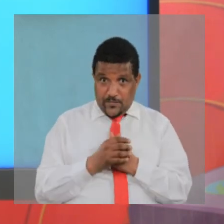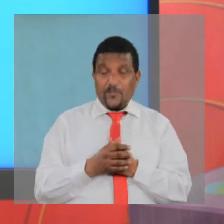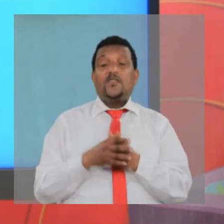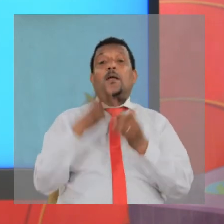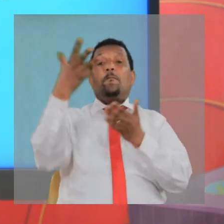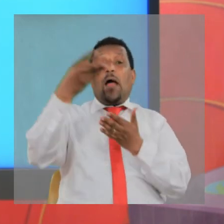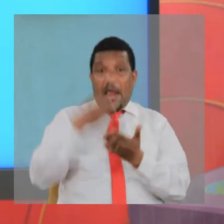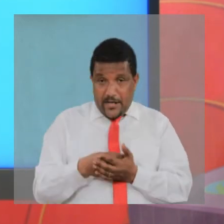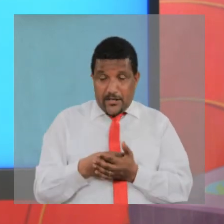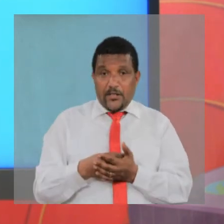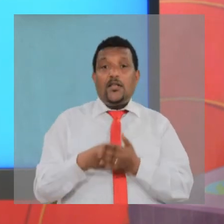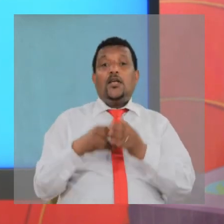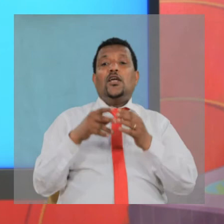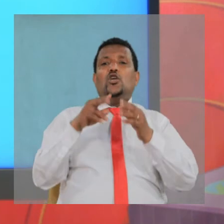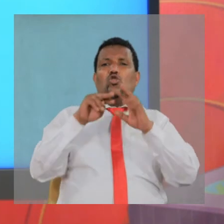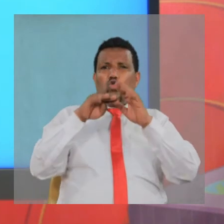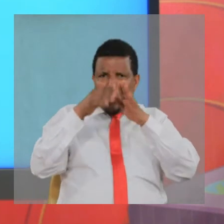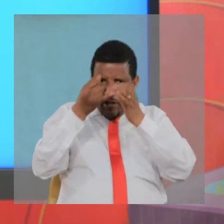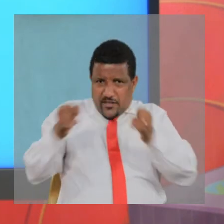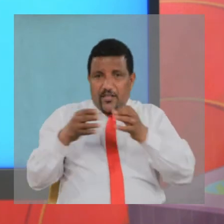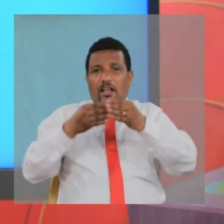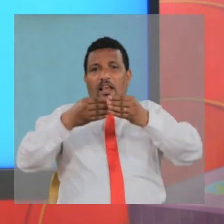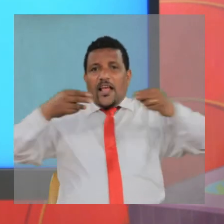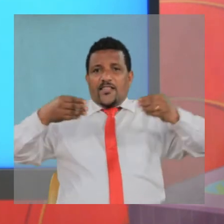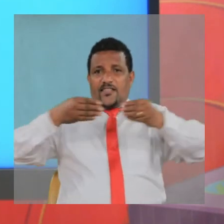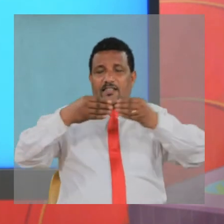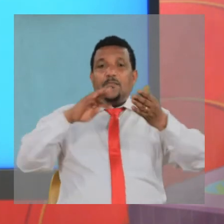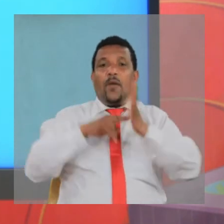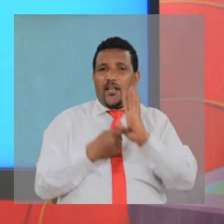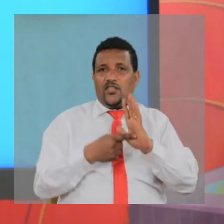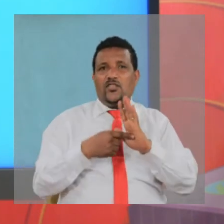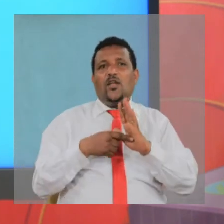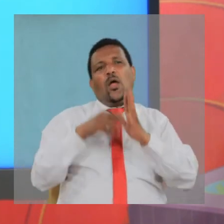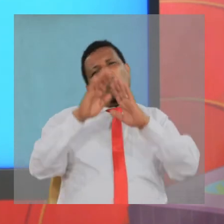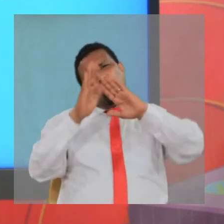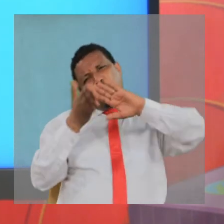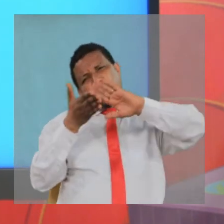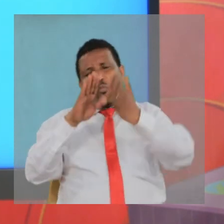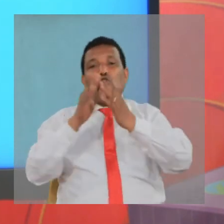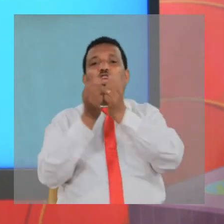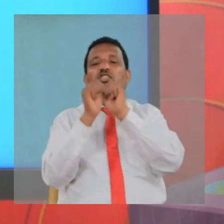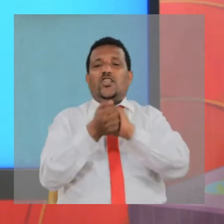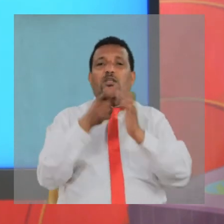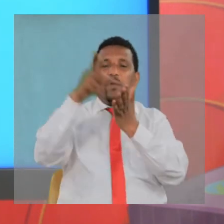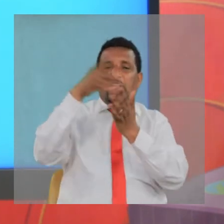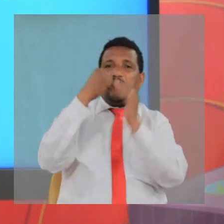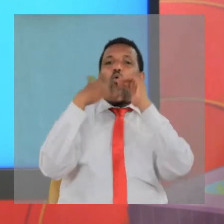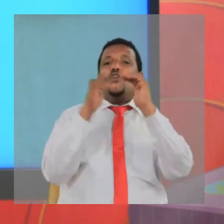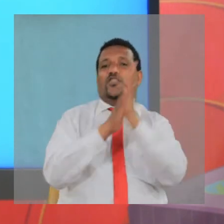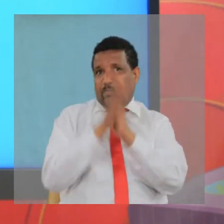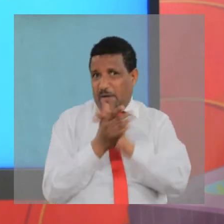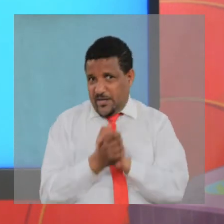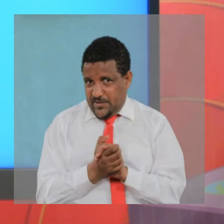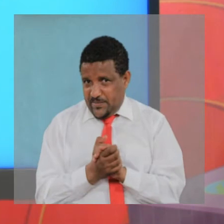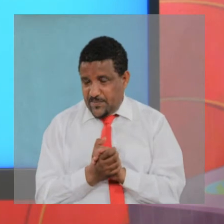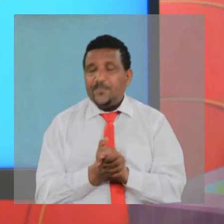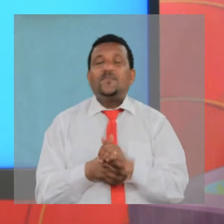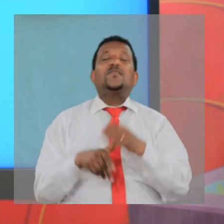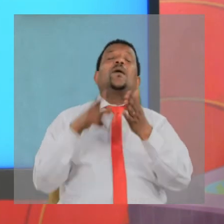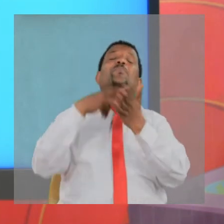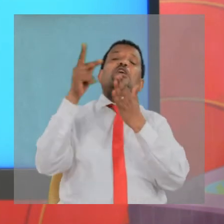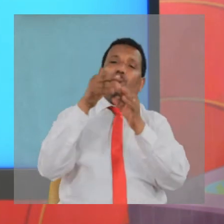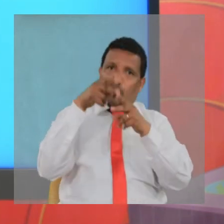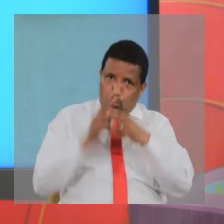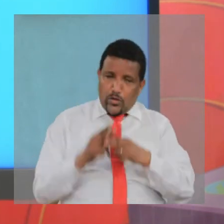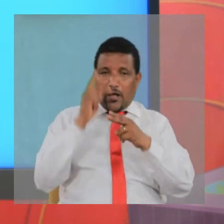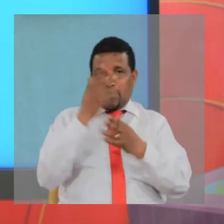is unit elastic. That means there is proportional change in price and quantity demanded. If the price of a kilogram